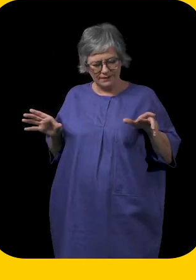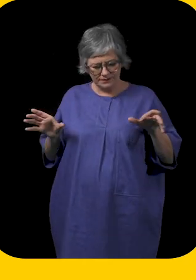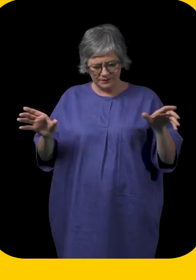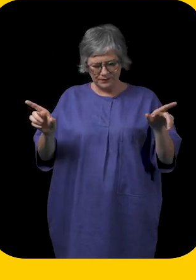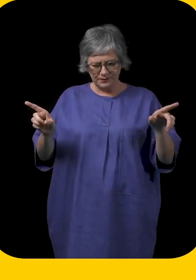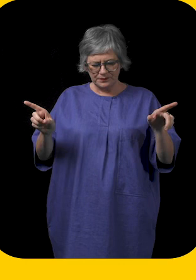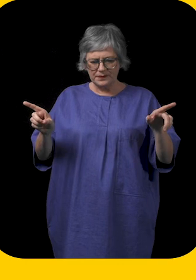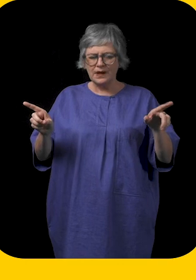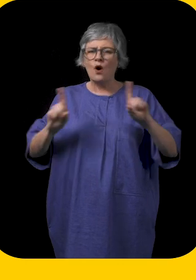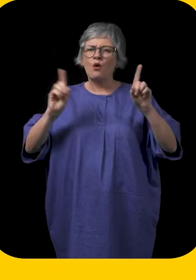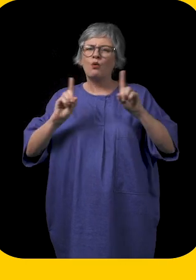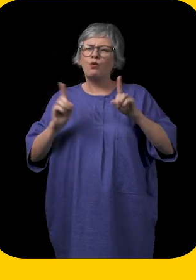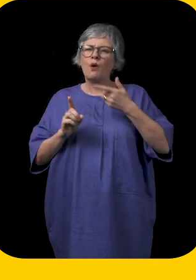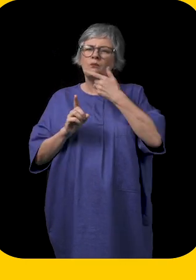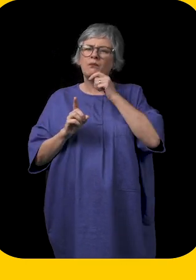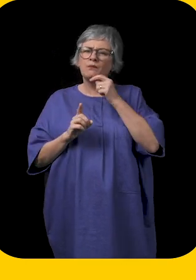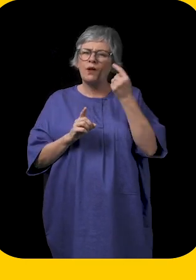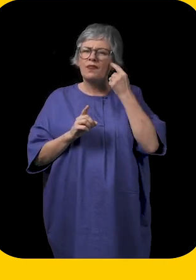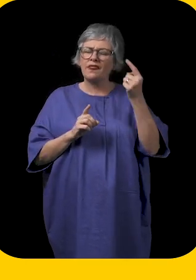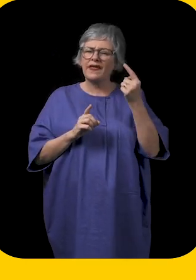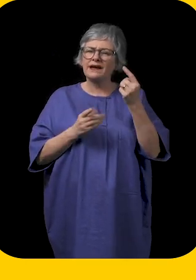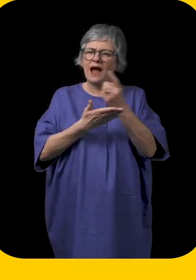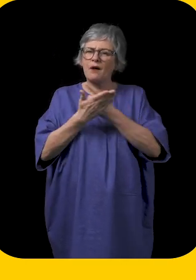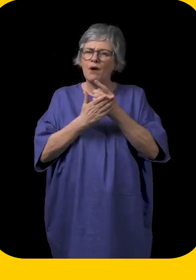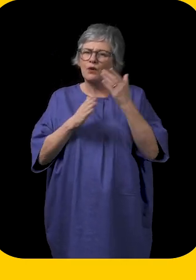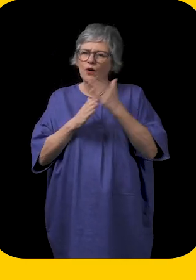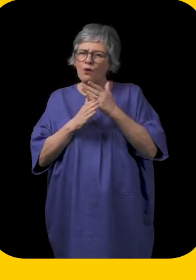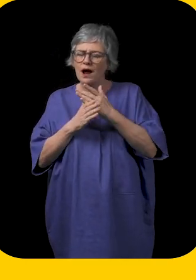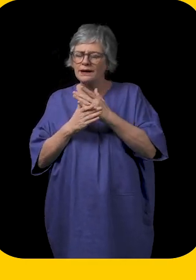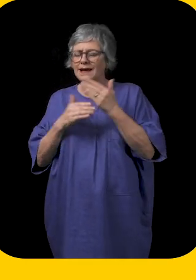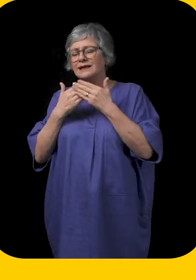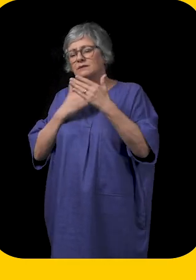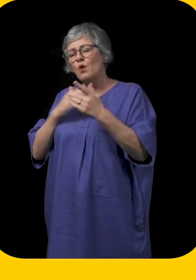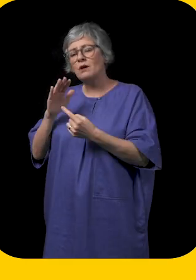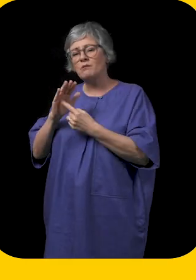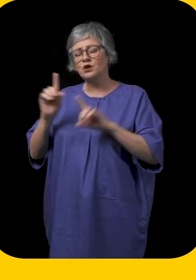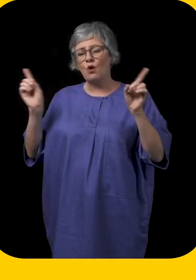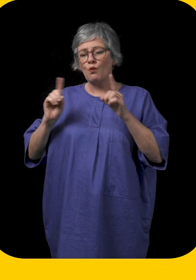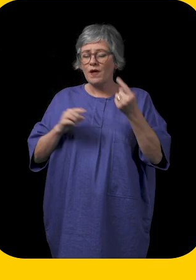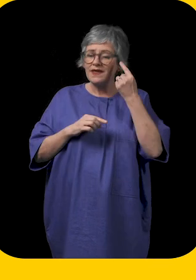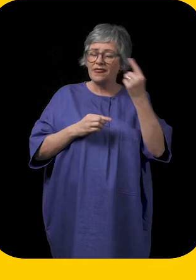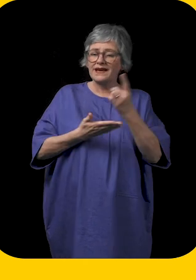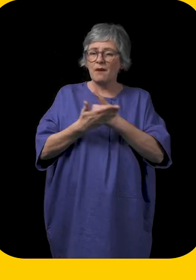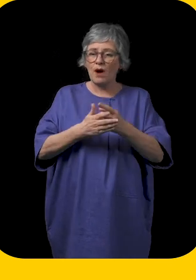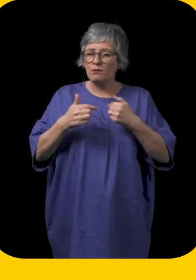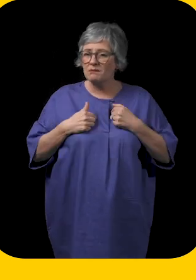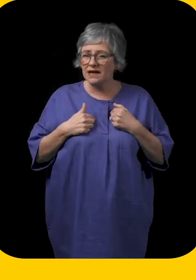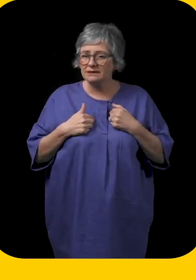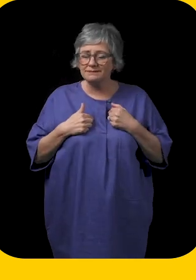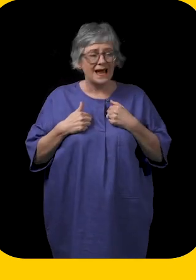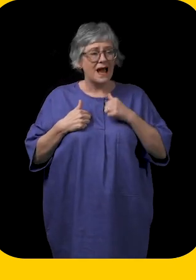I do kind of separate that, and I do feel that what people think about the work is more important than what they think about